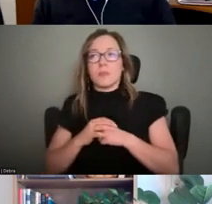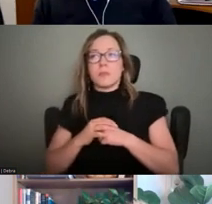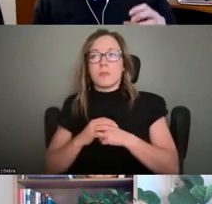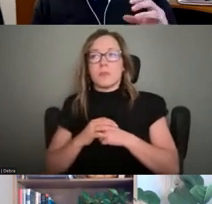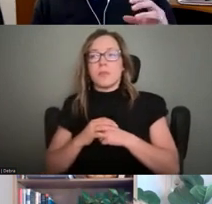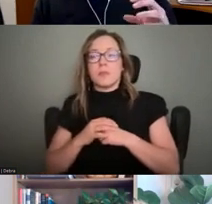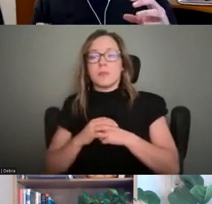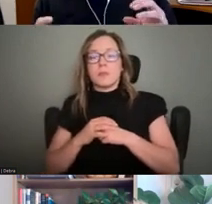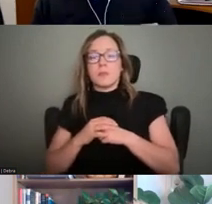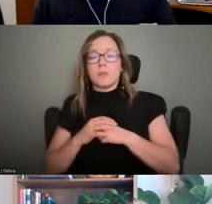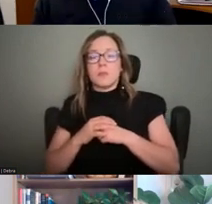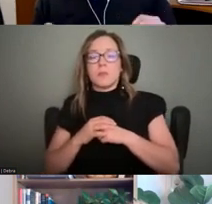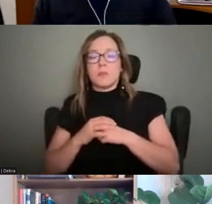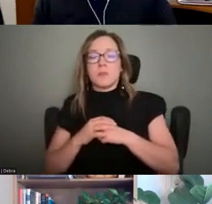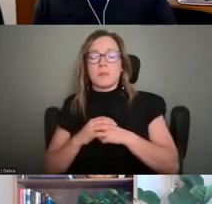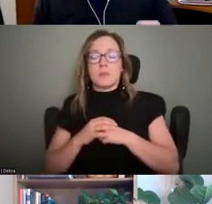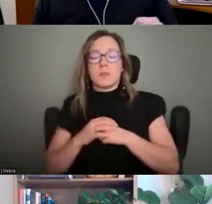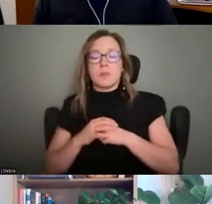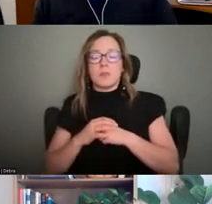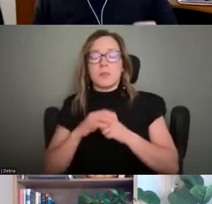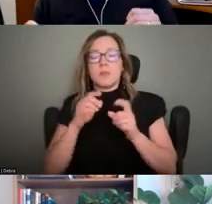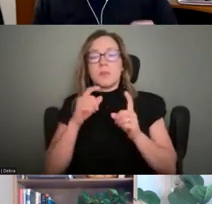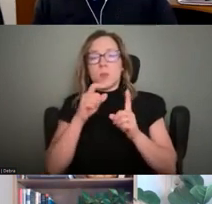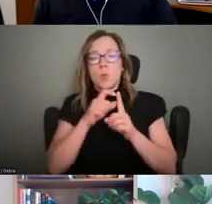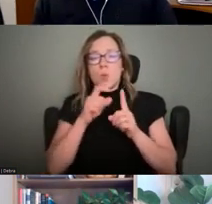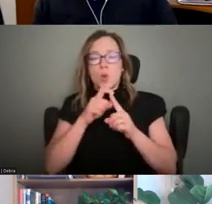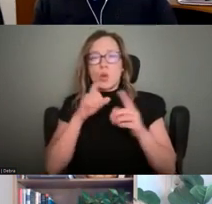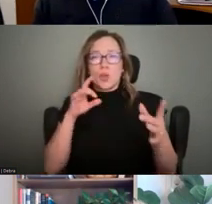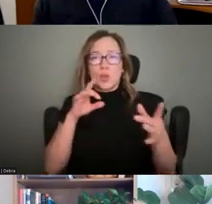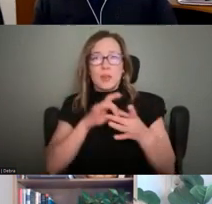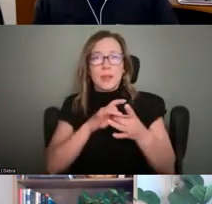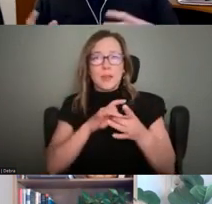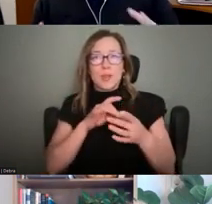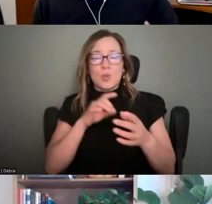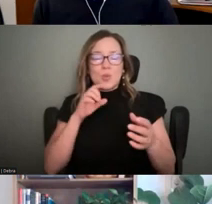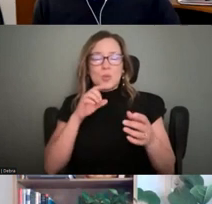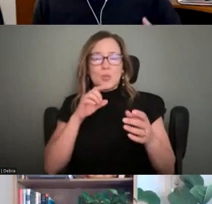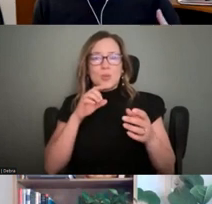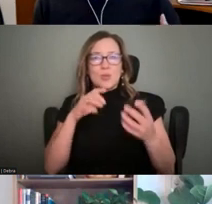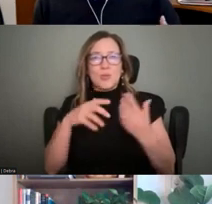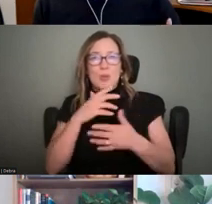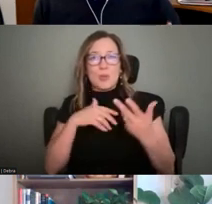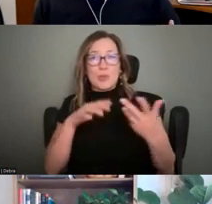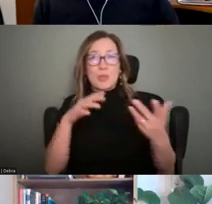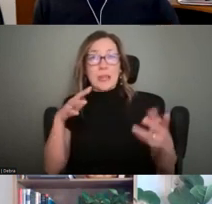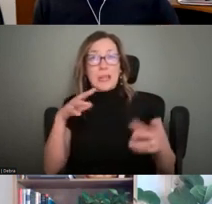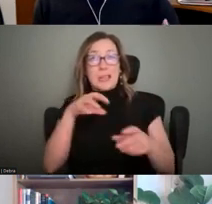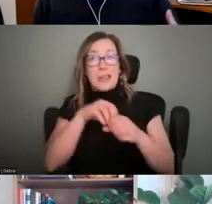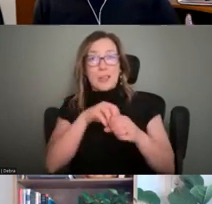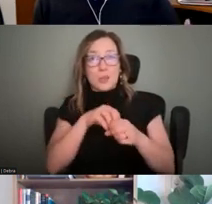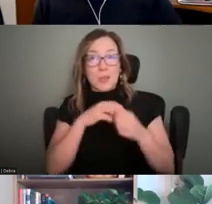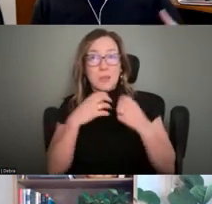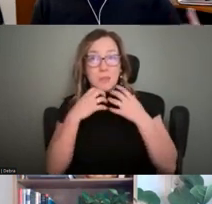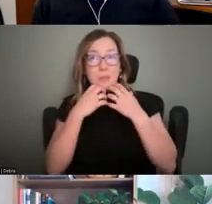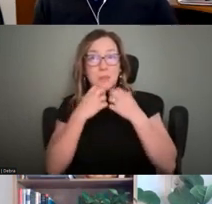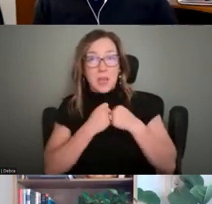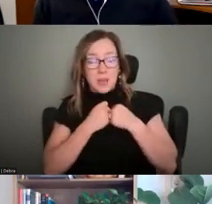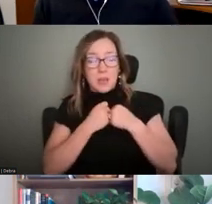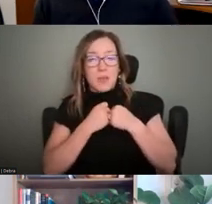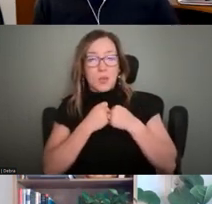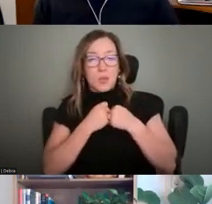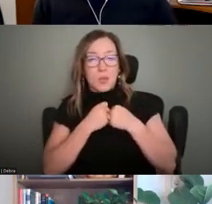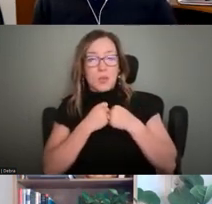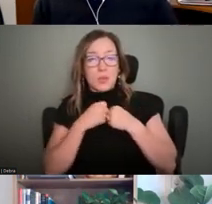I don't know if the words social connection, social engagement, those kinds of words are that meaningful to people in the